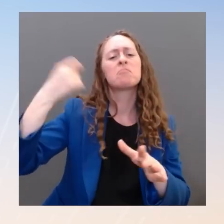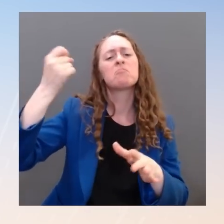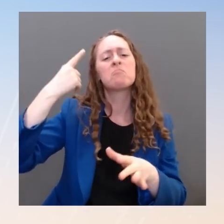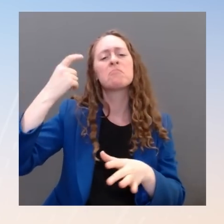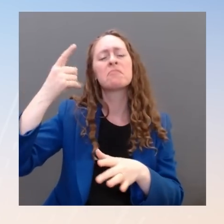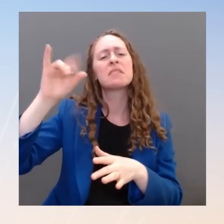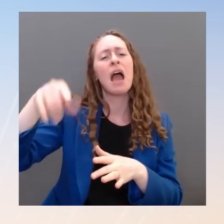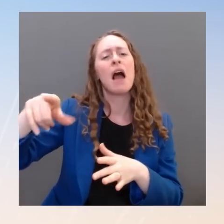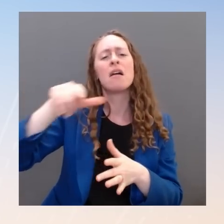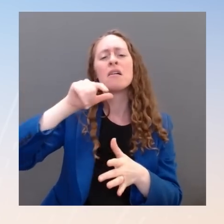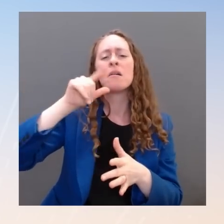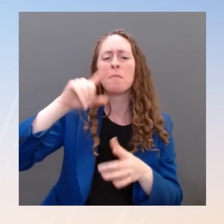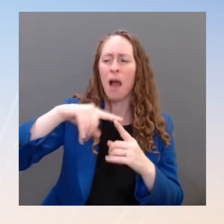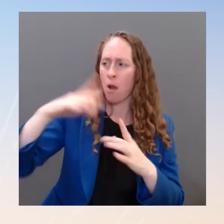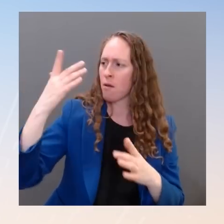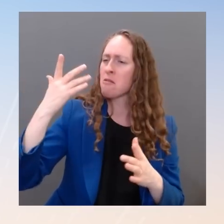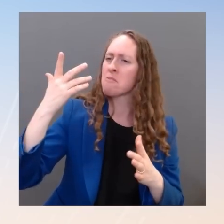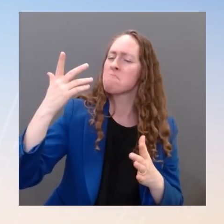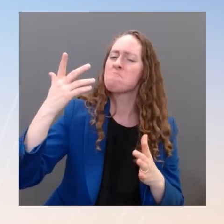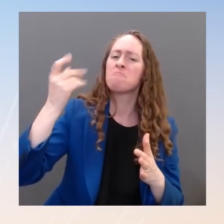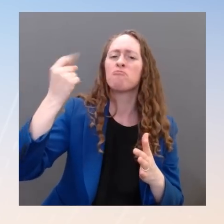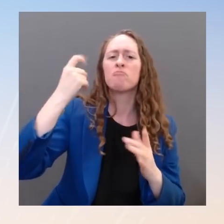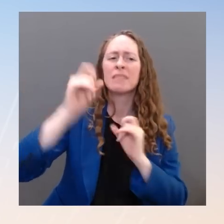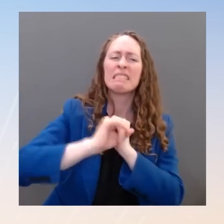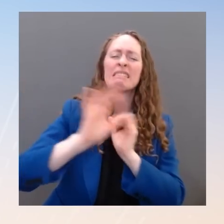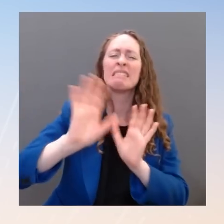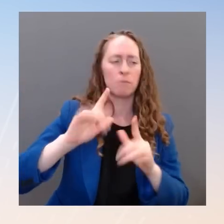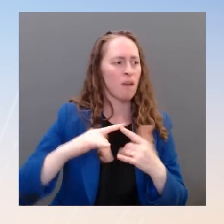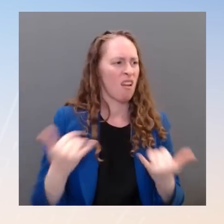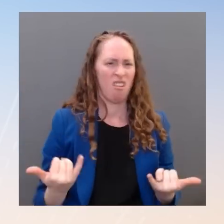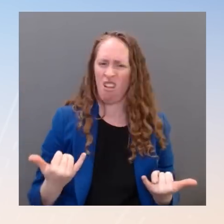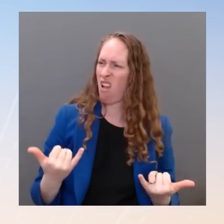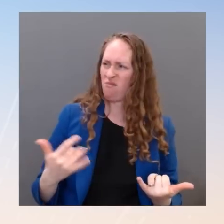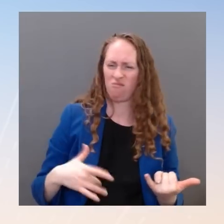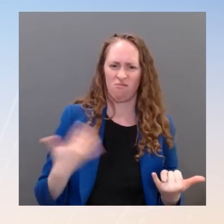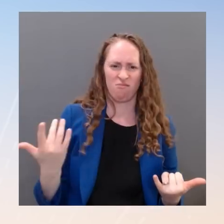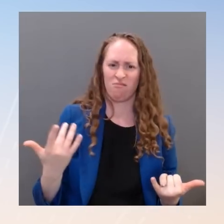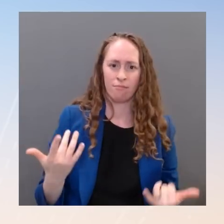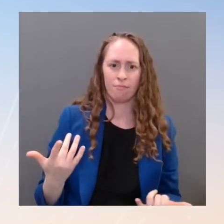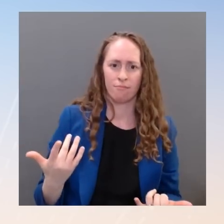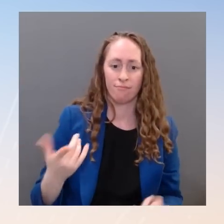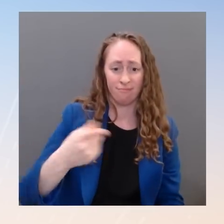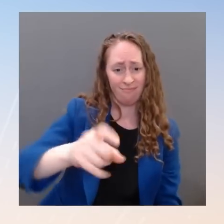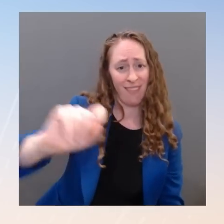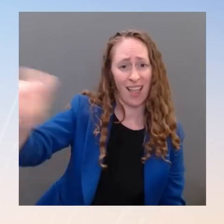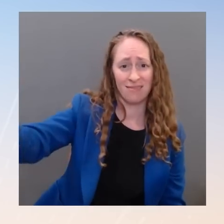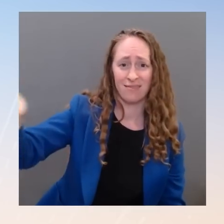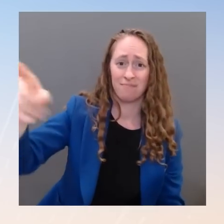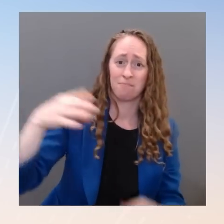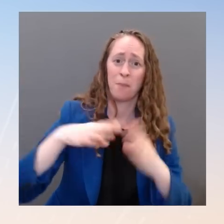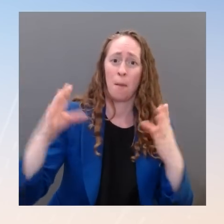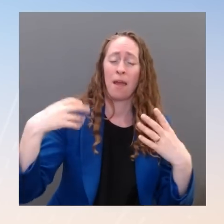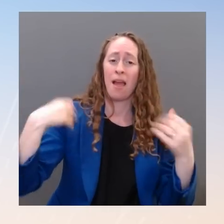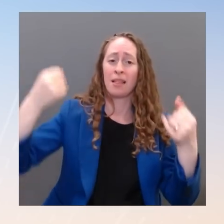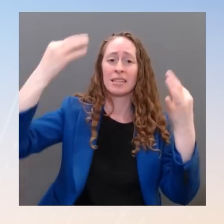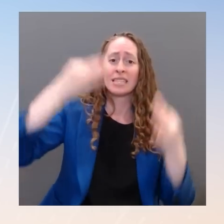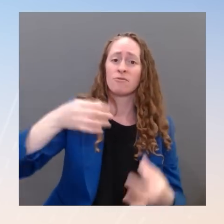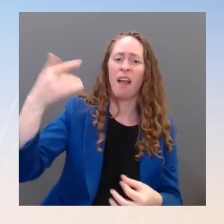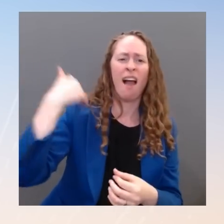through a public health process. It wasn't made through a political prism or made, you know, for any other reason than the lives that it could